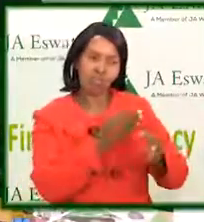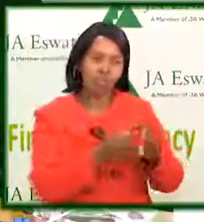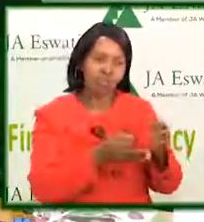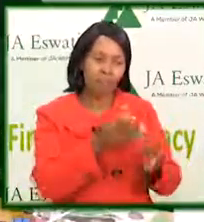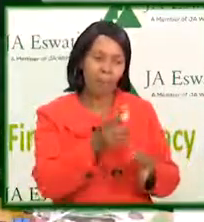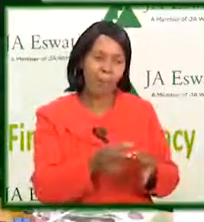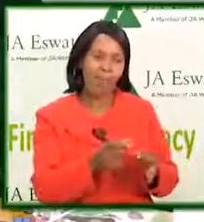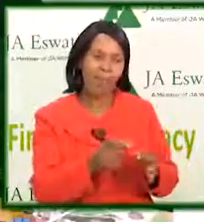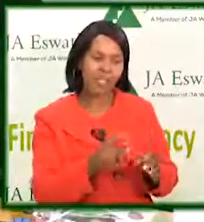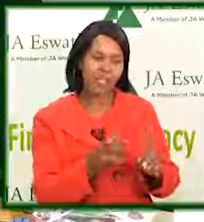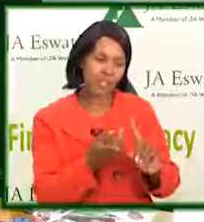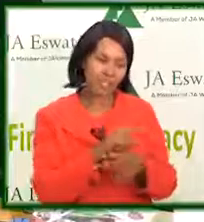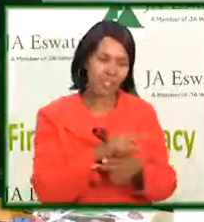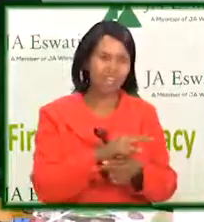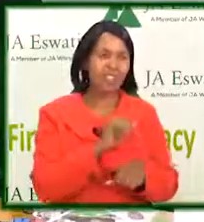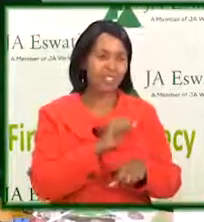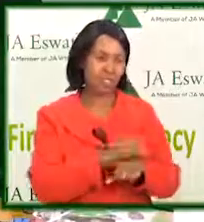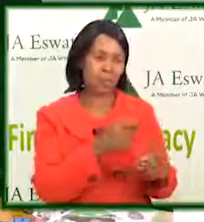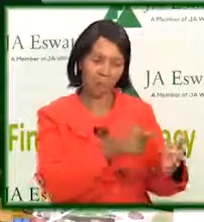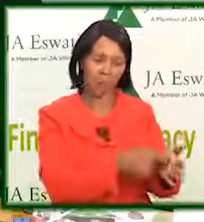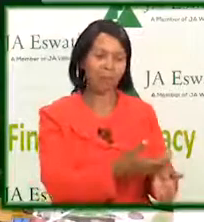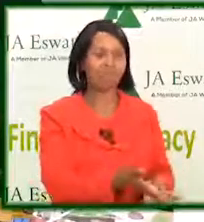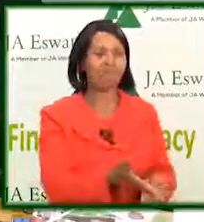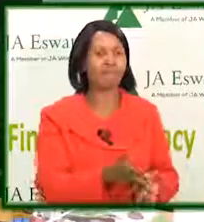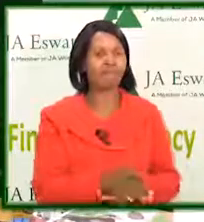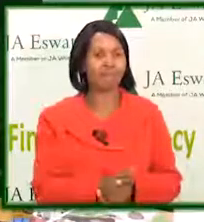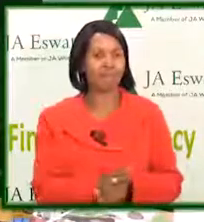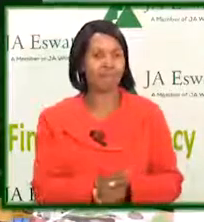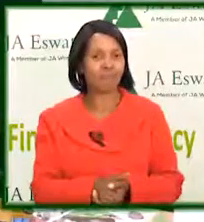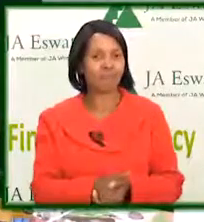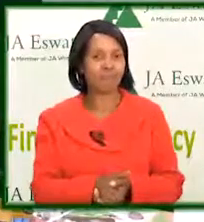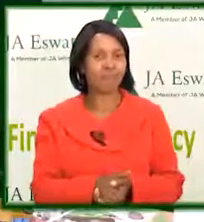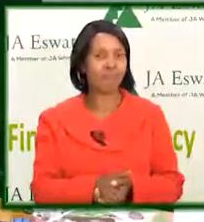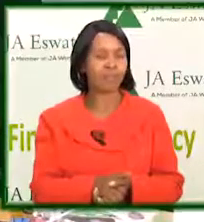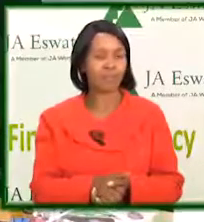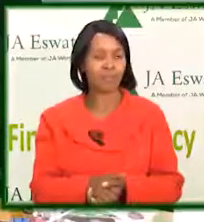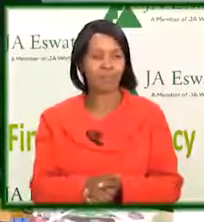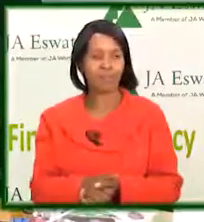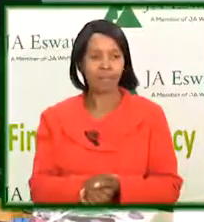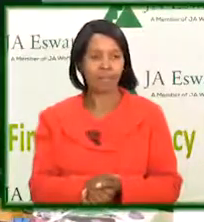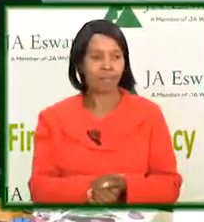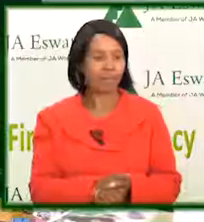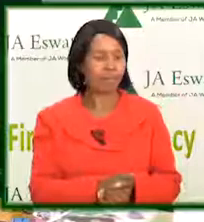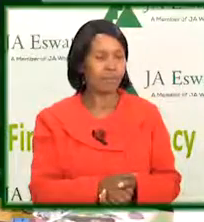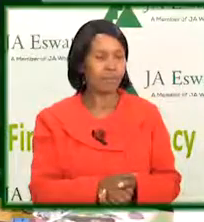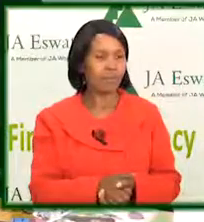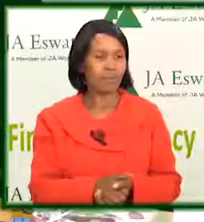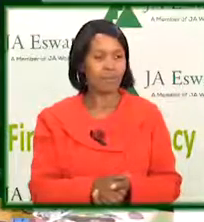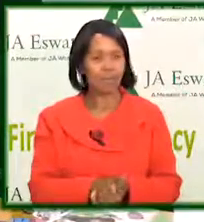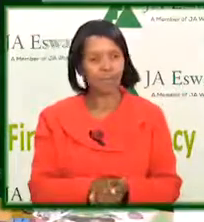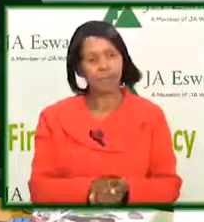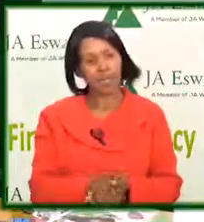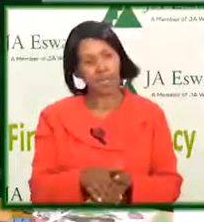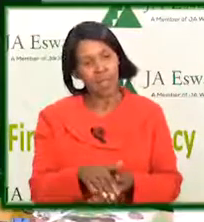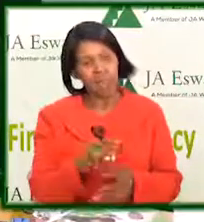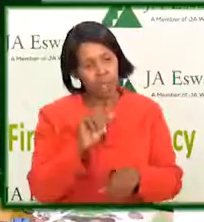that indeed he or she has the right products. So you need to give your customer help by saying things like,